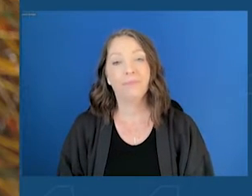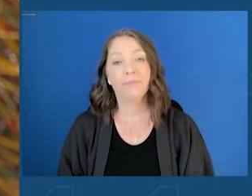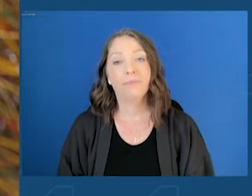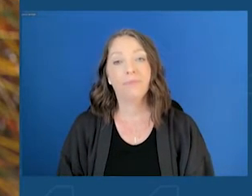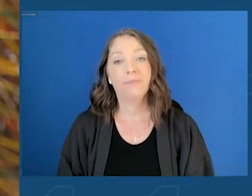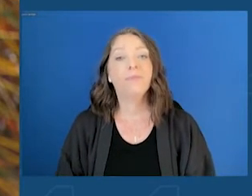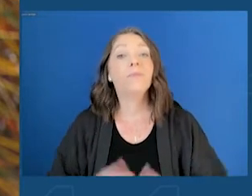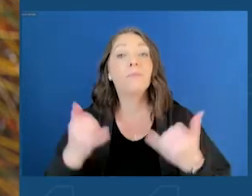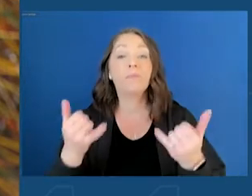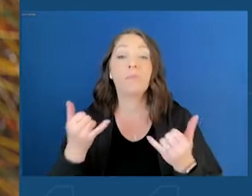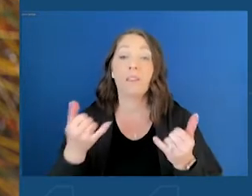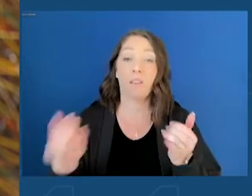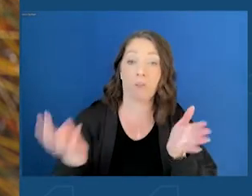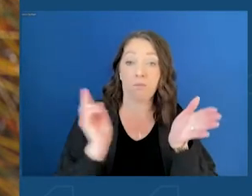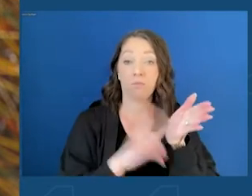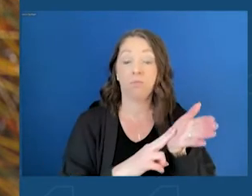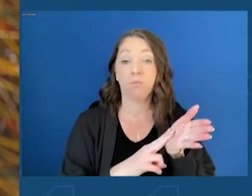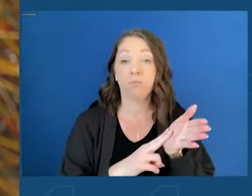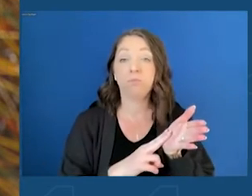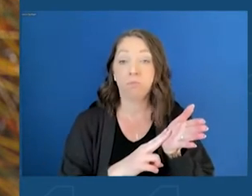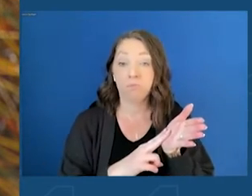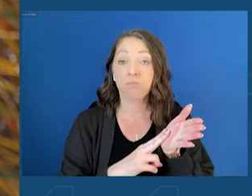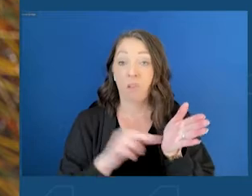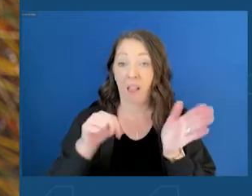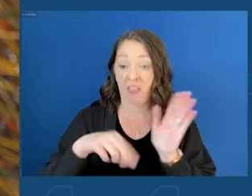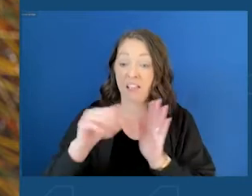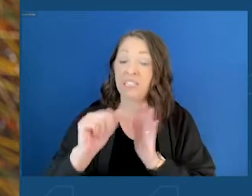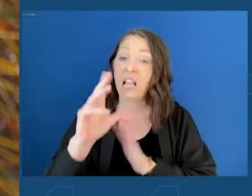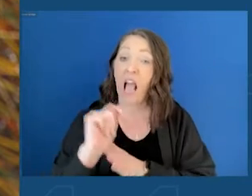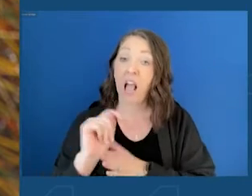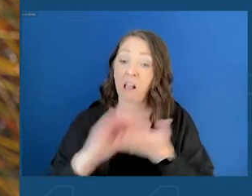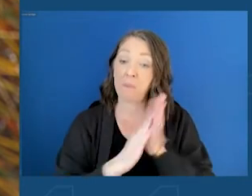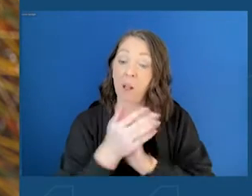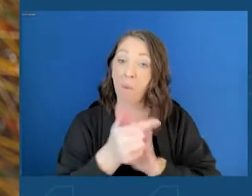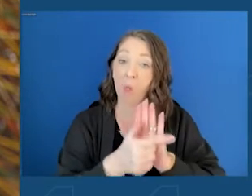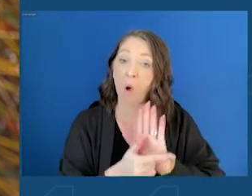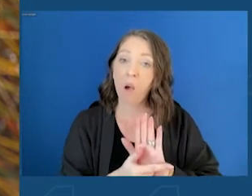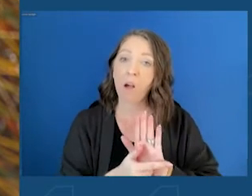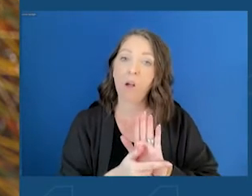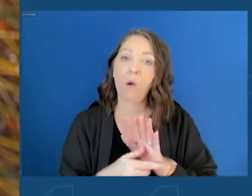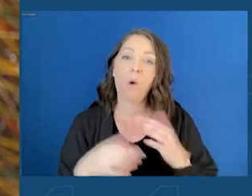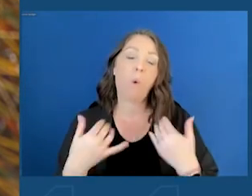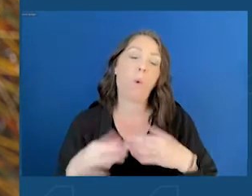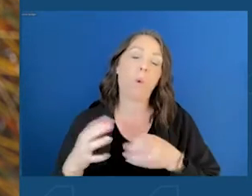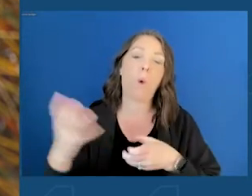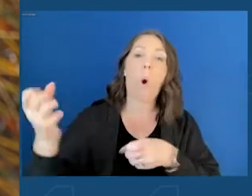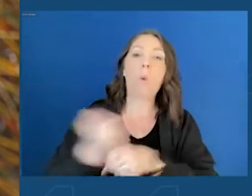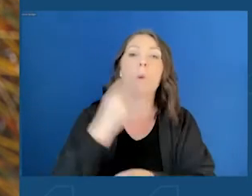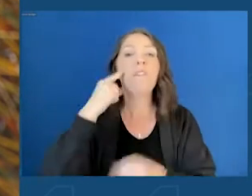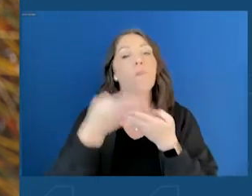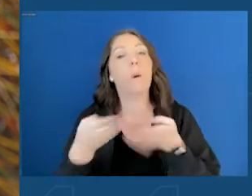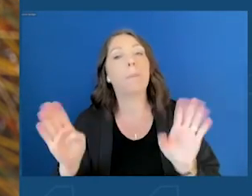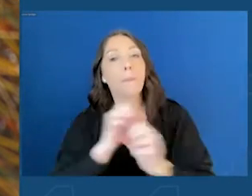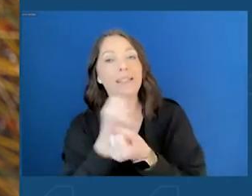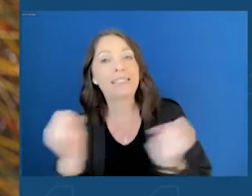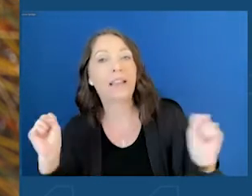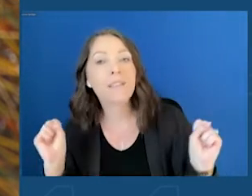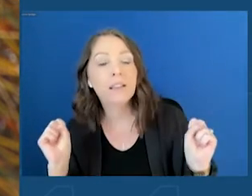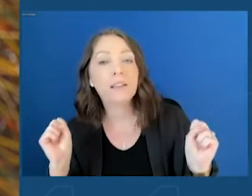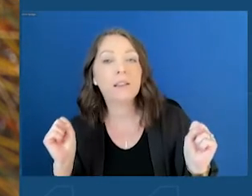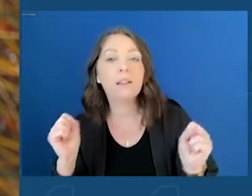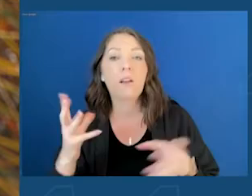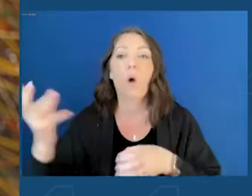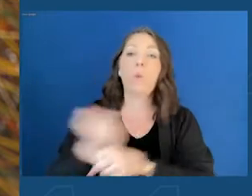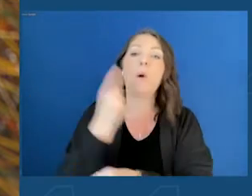Today's signing of the Clean Slate Act into law is a win for public safety, and it's a win for